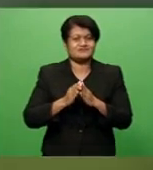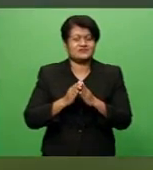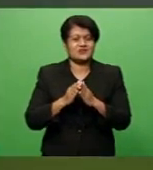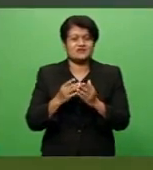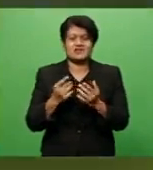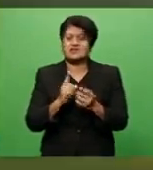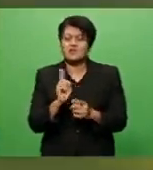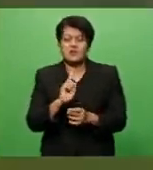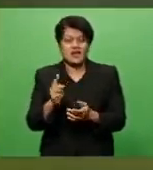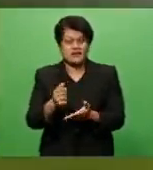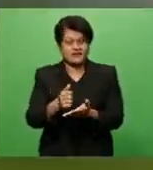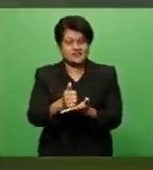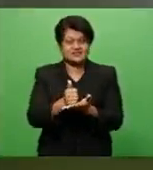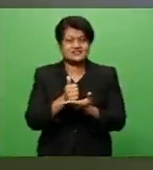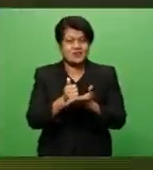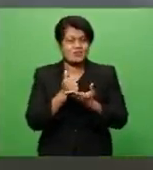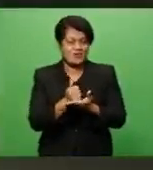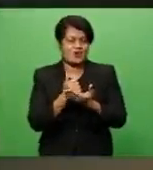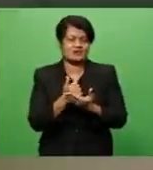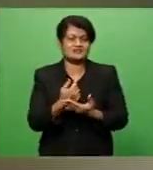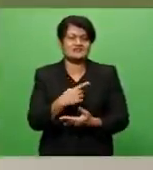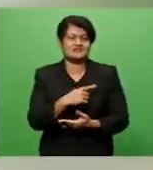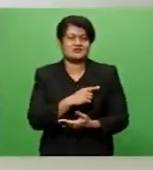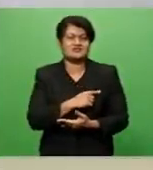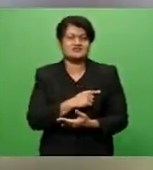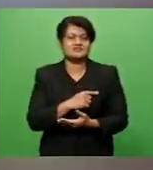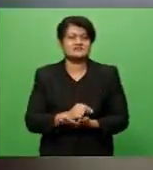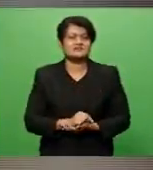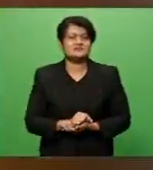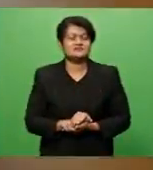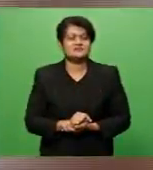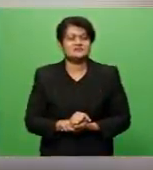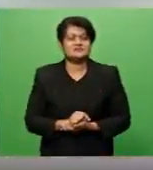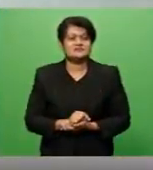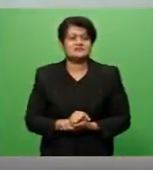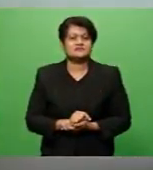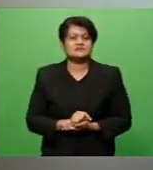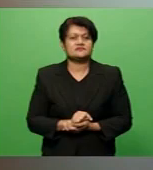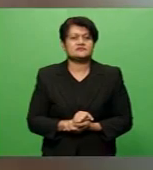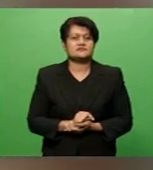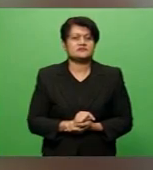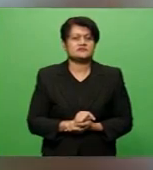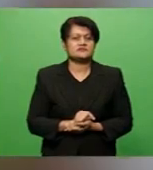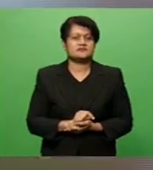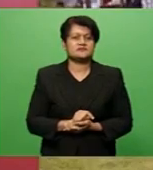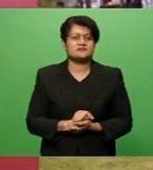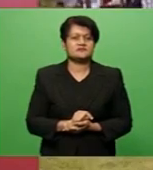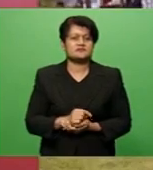come our way. The island was affected by storm surges as well.